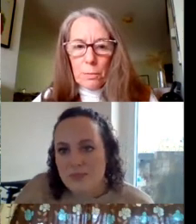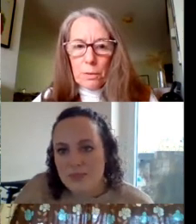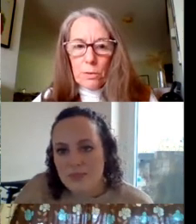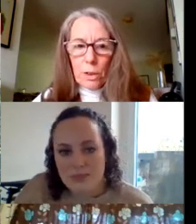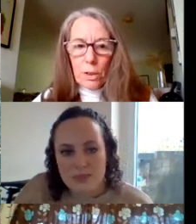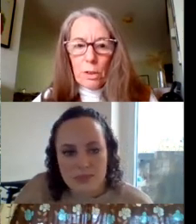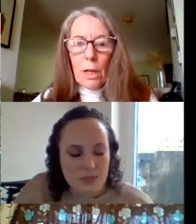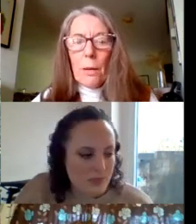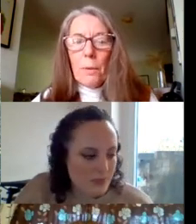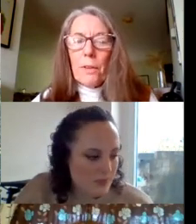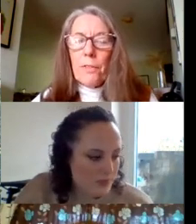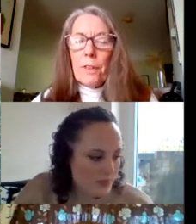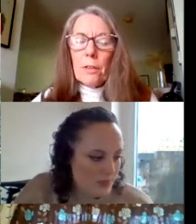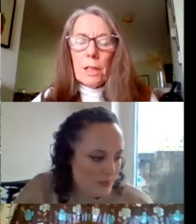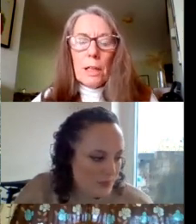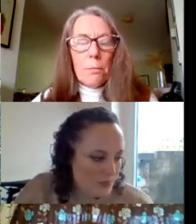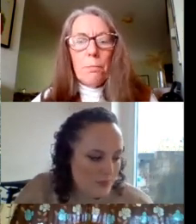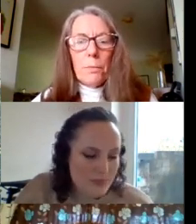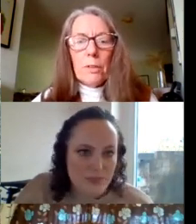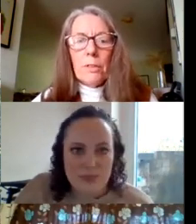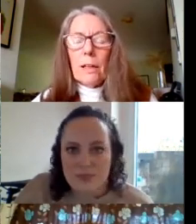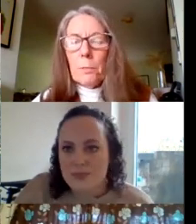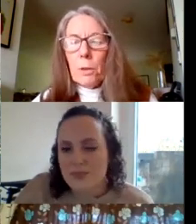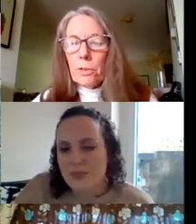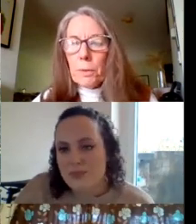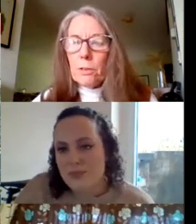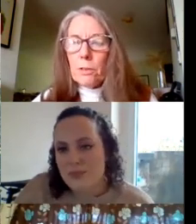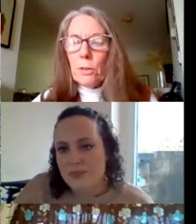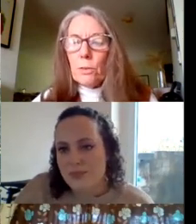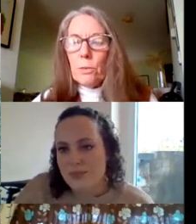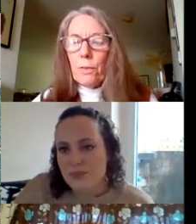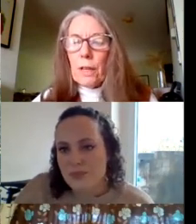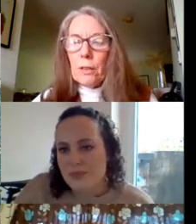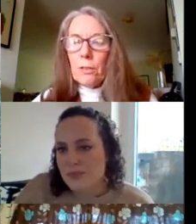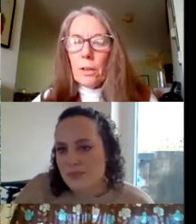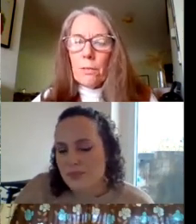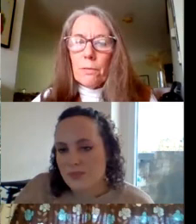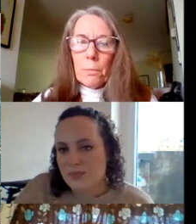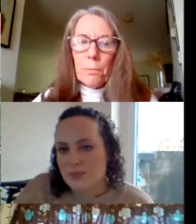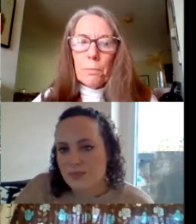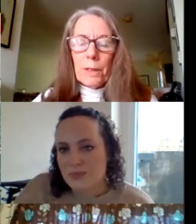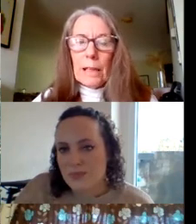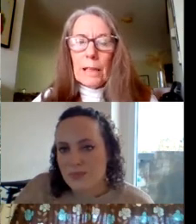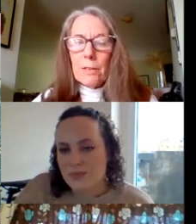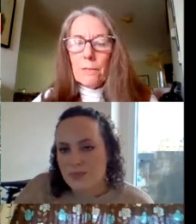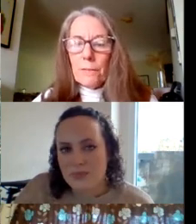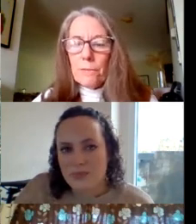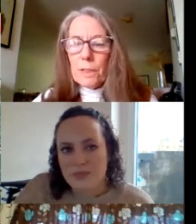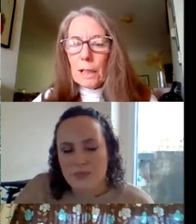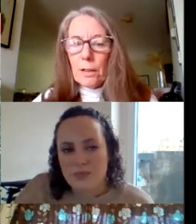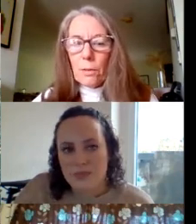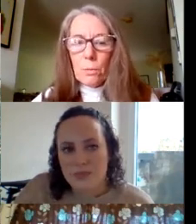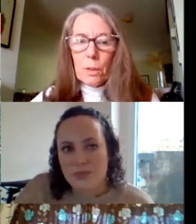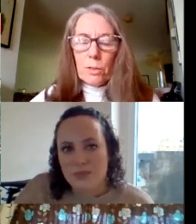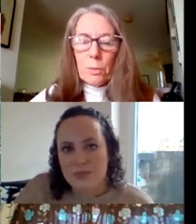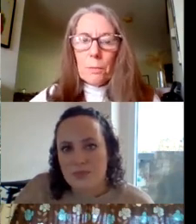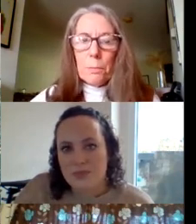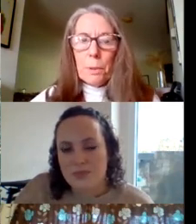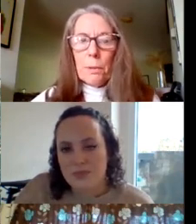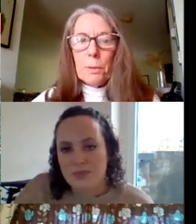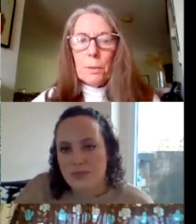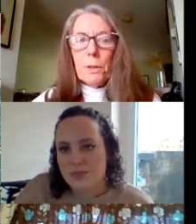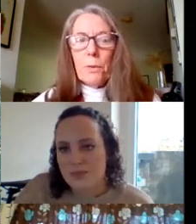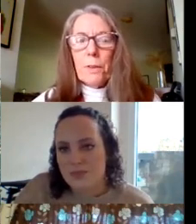music from the church. But the asylum also had its own theatre from, I think, 1859 onwards. So it